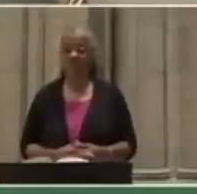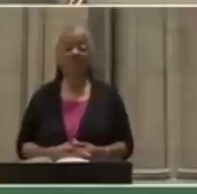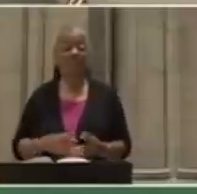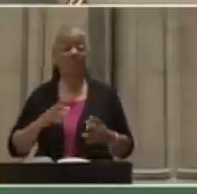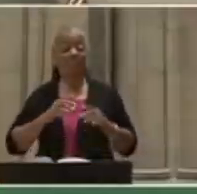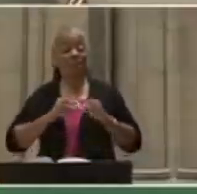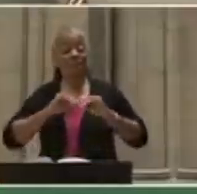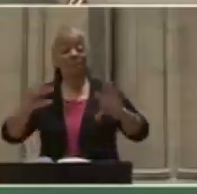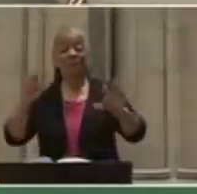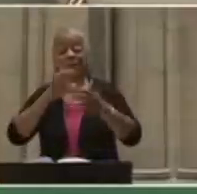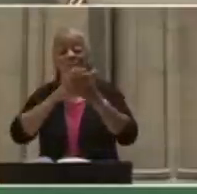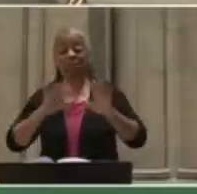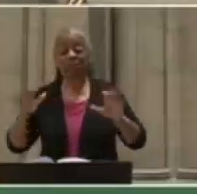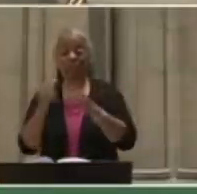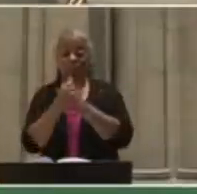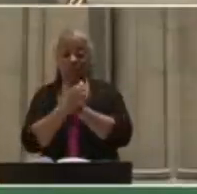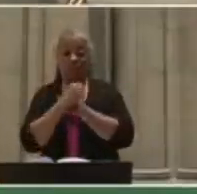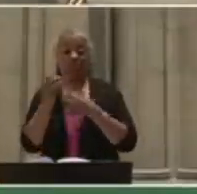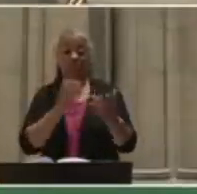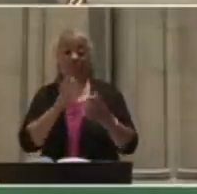Go in peace to love and serve the Lord.